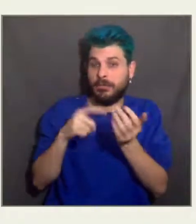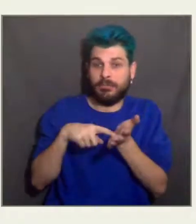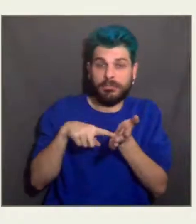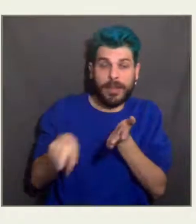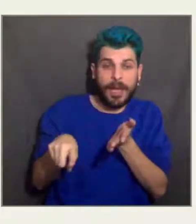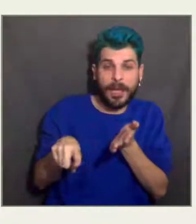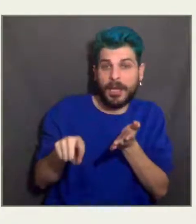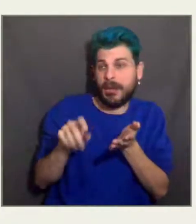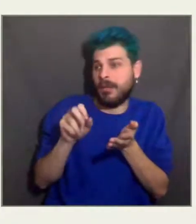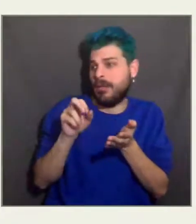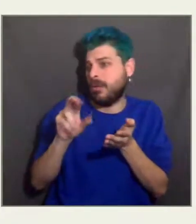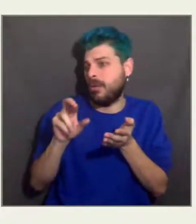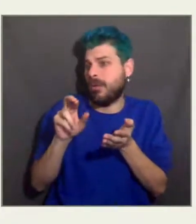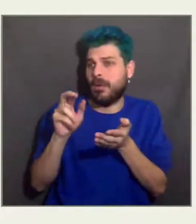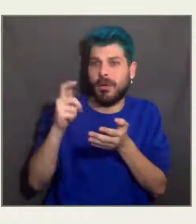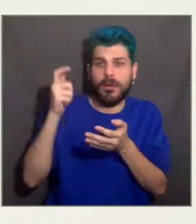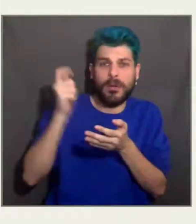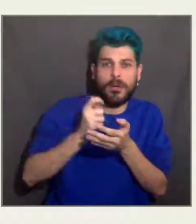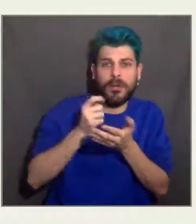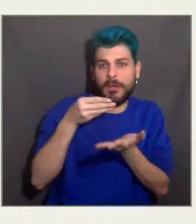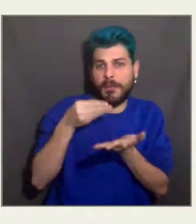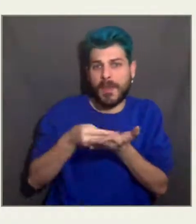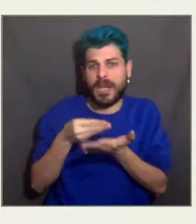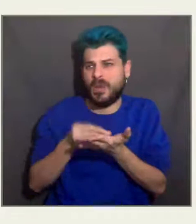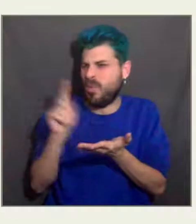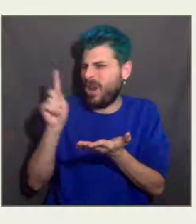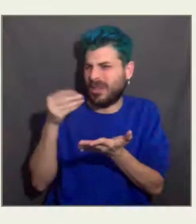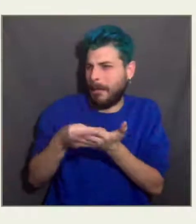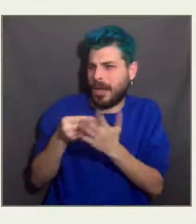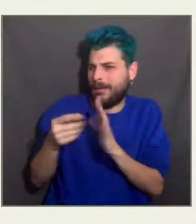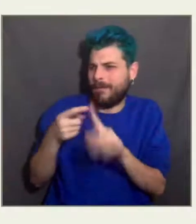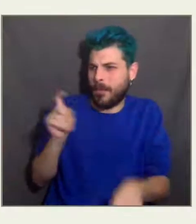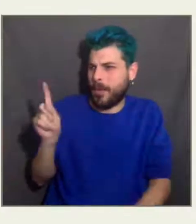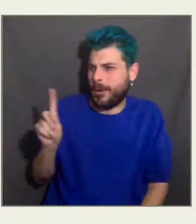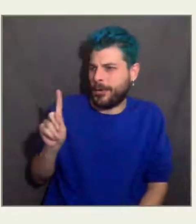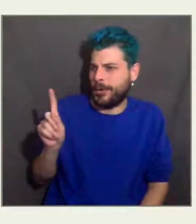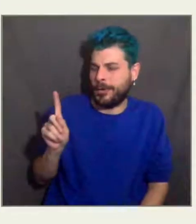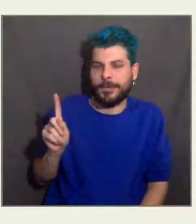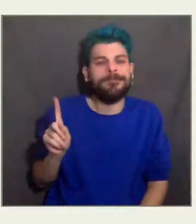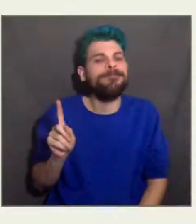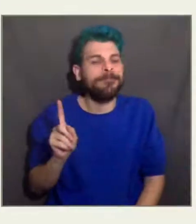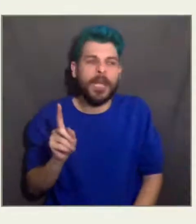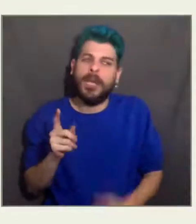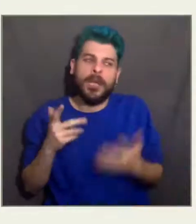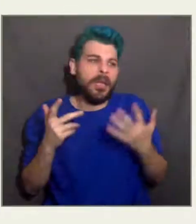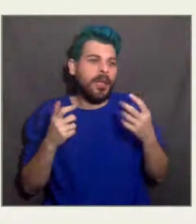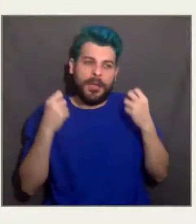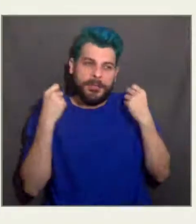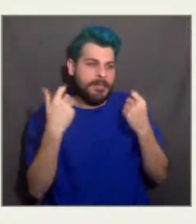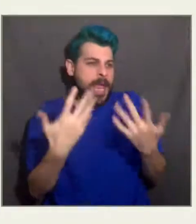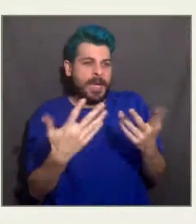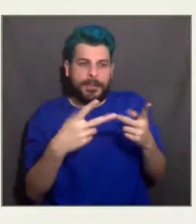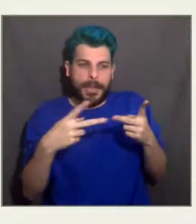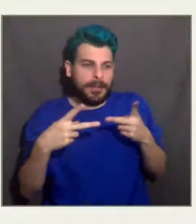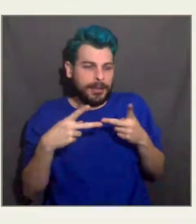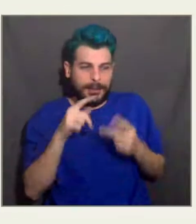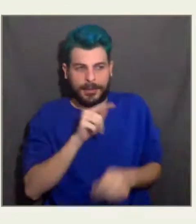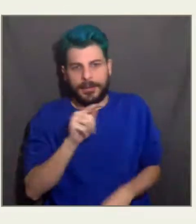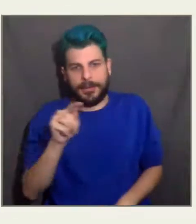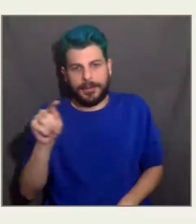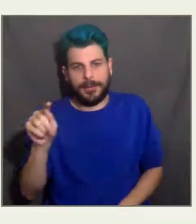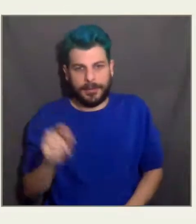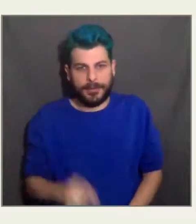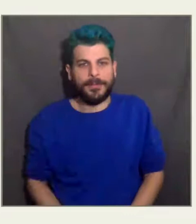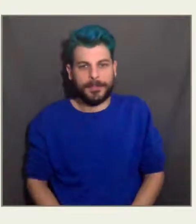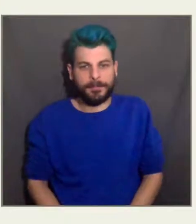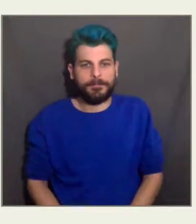for avoiding houselessness? Where's the money going to come from? It's multifaceted, and it's why I've asked our Land Use